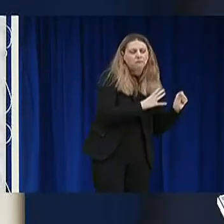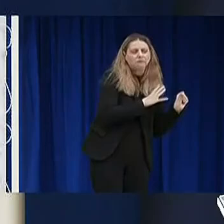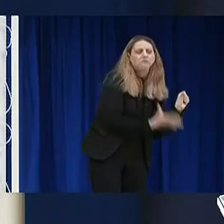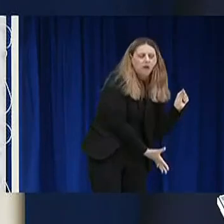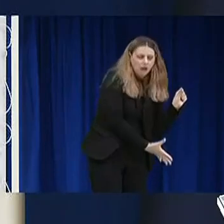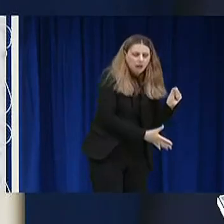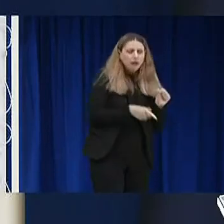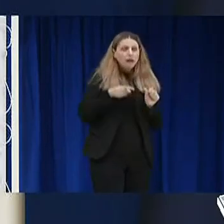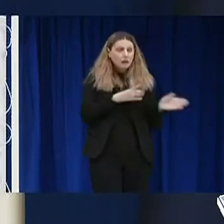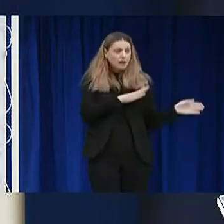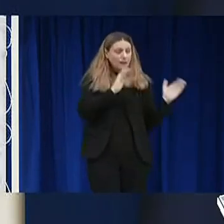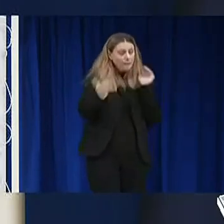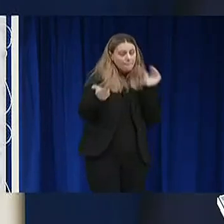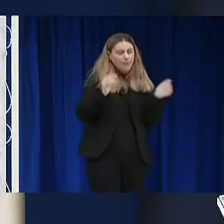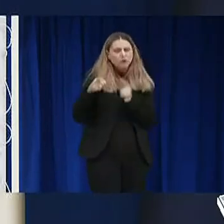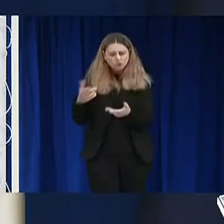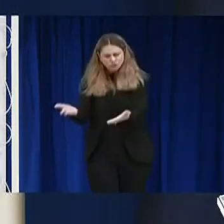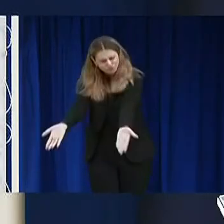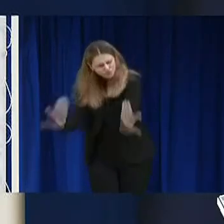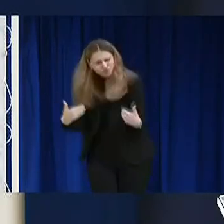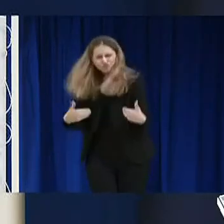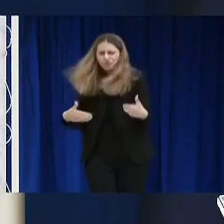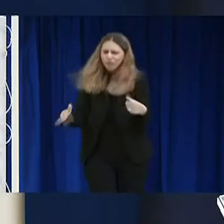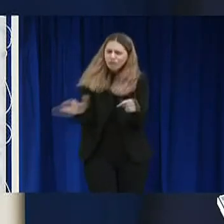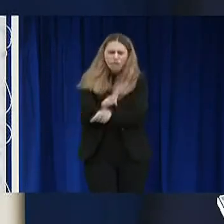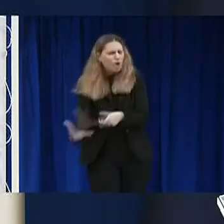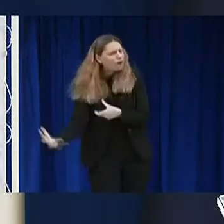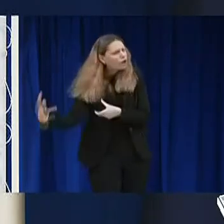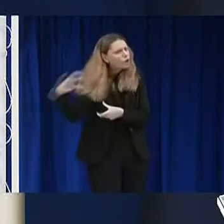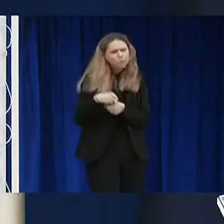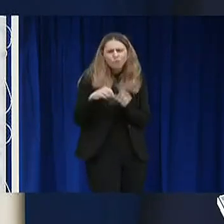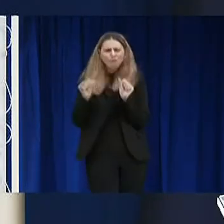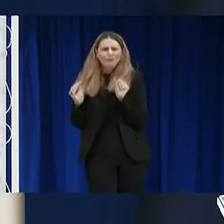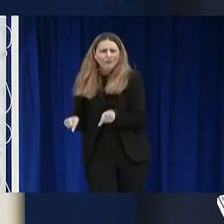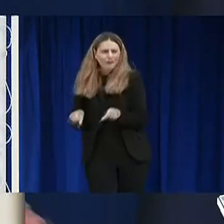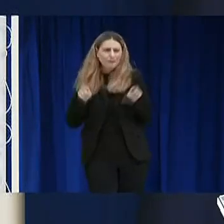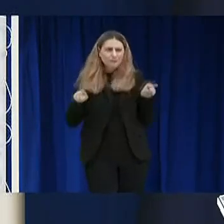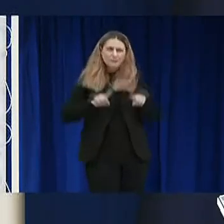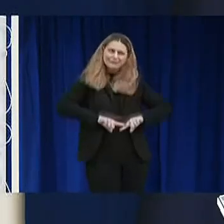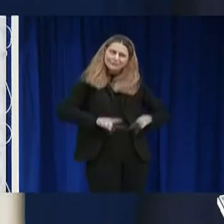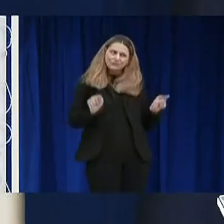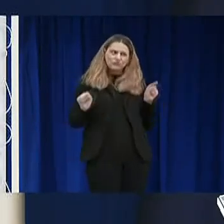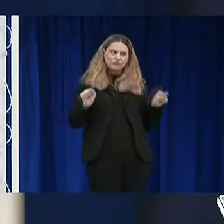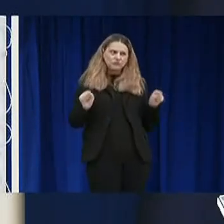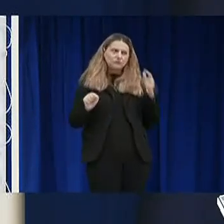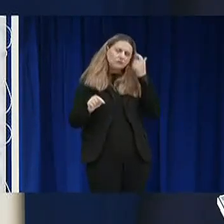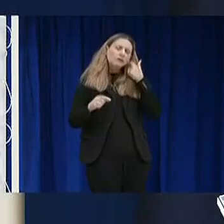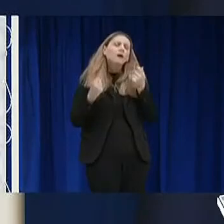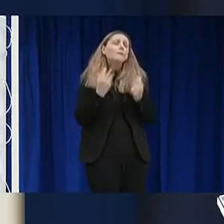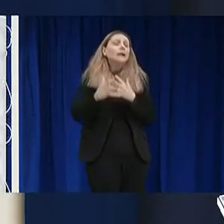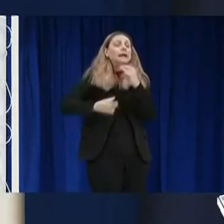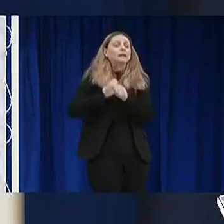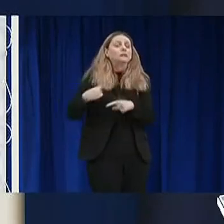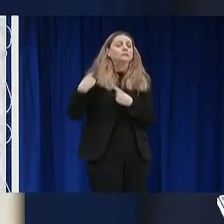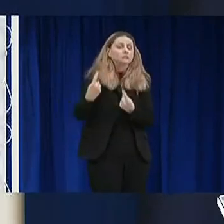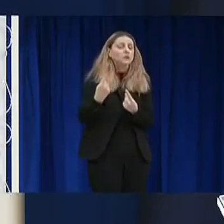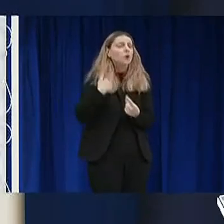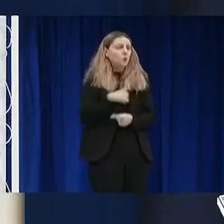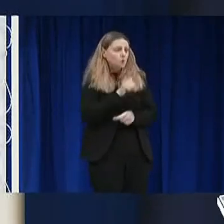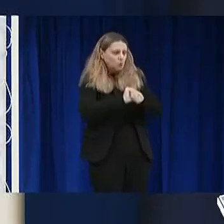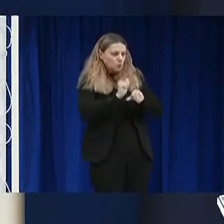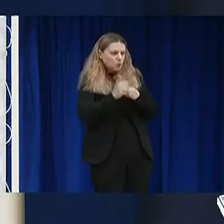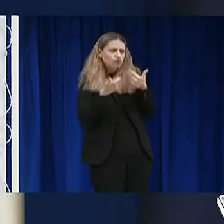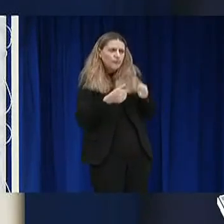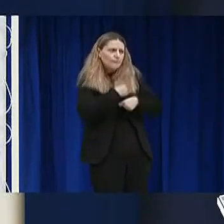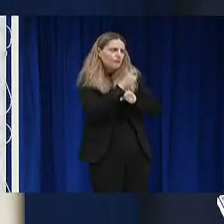there. Over the course of the past several years, we have worked to ensure department policies prohibit